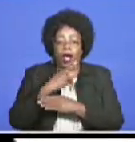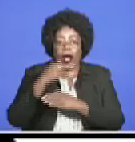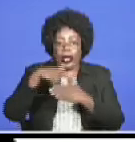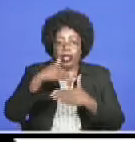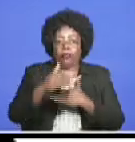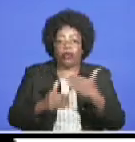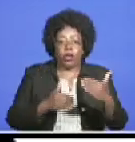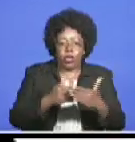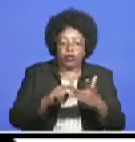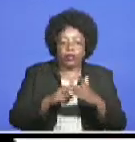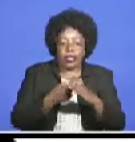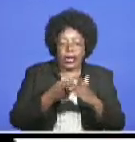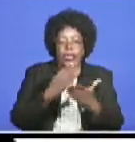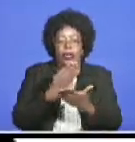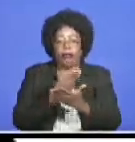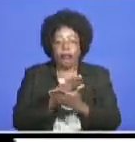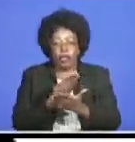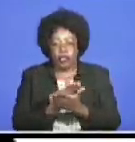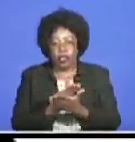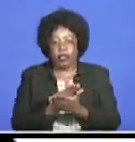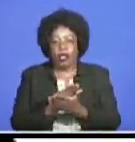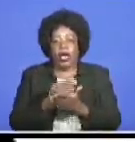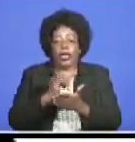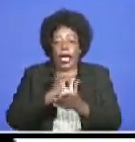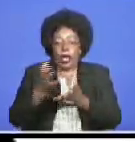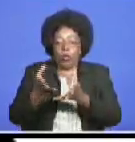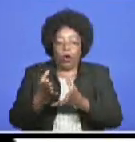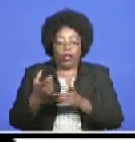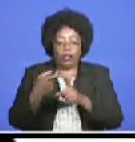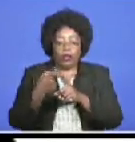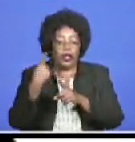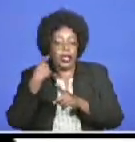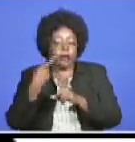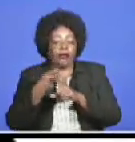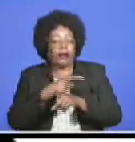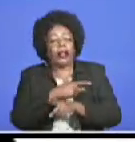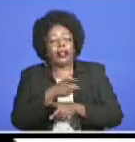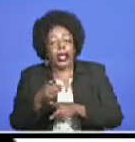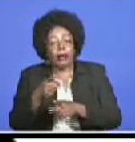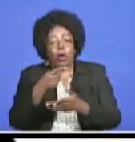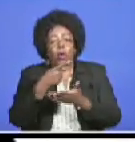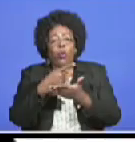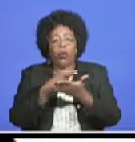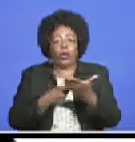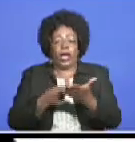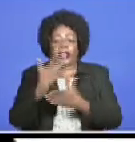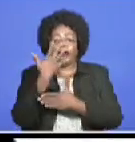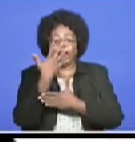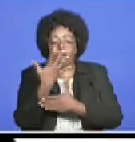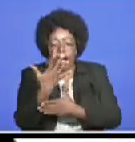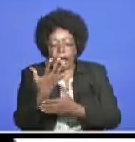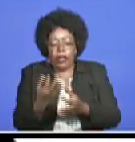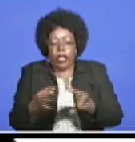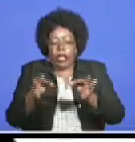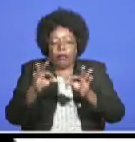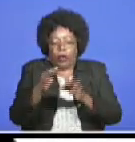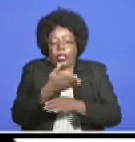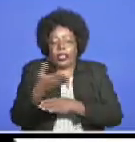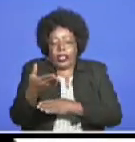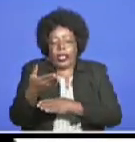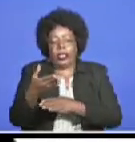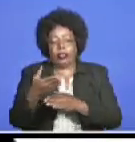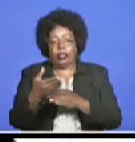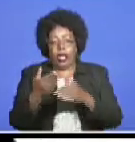of starting the budget, and therefore I want to hear from them what are their five priority items in terms